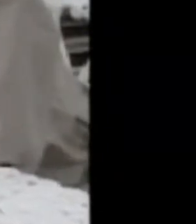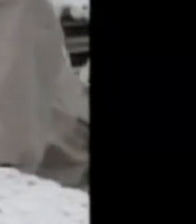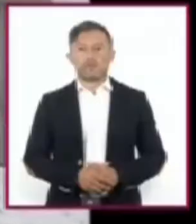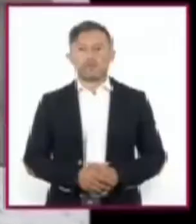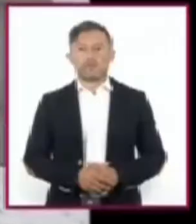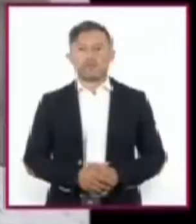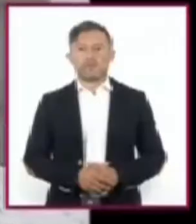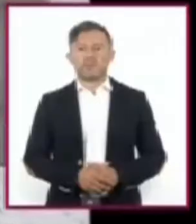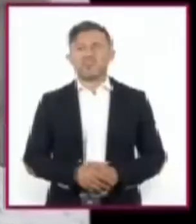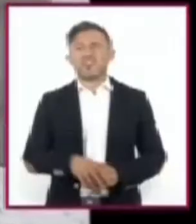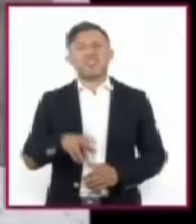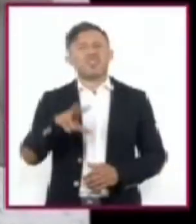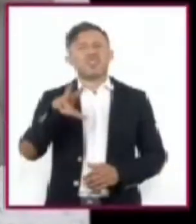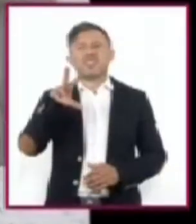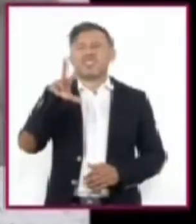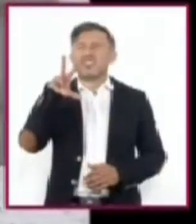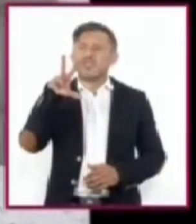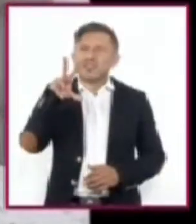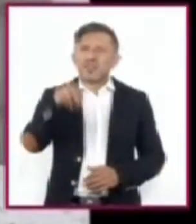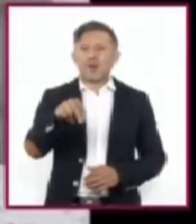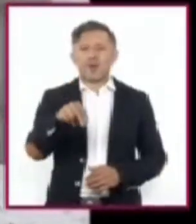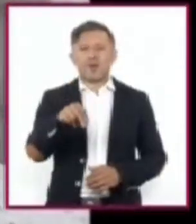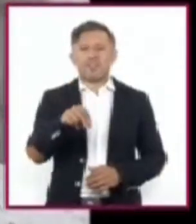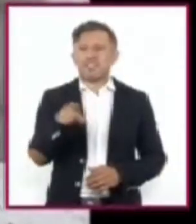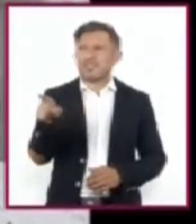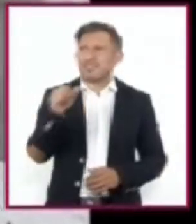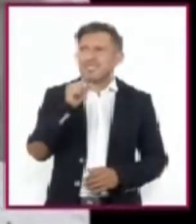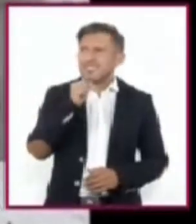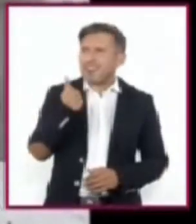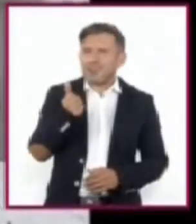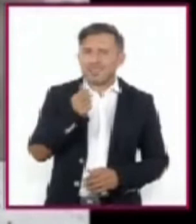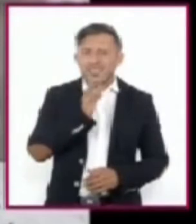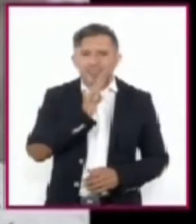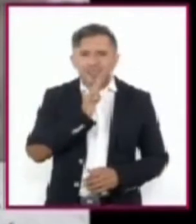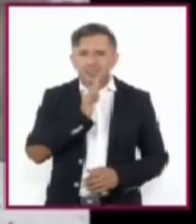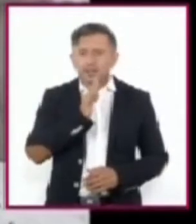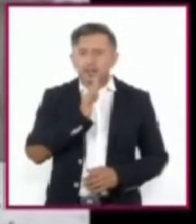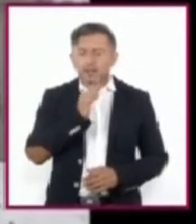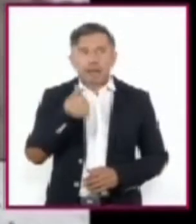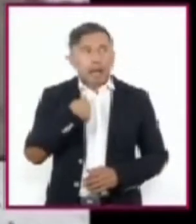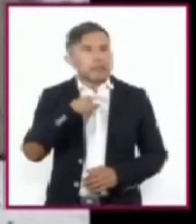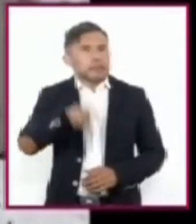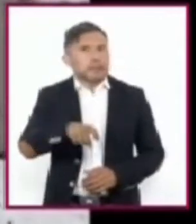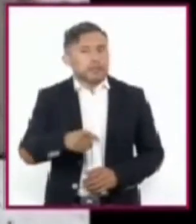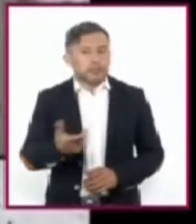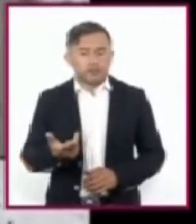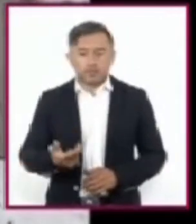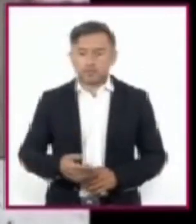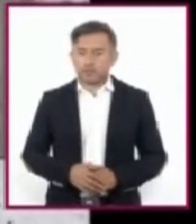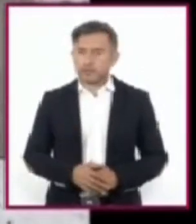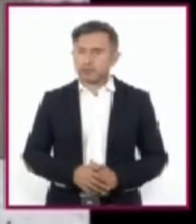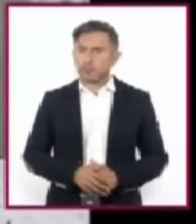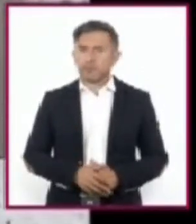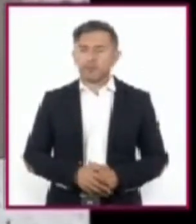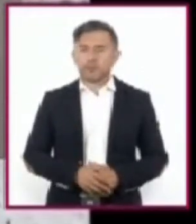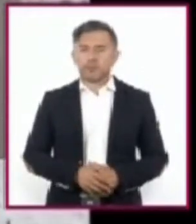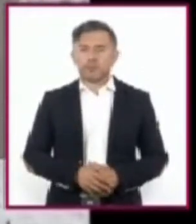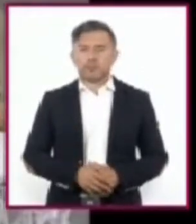No! He's not coming! Just wait a minute, please. A minute!